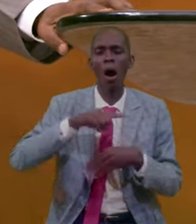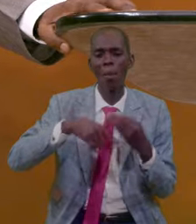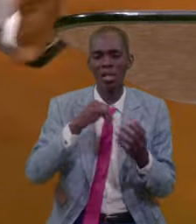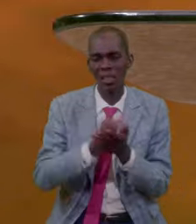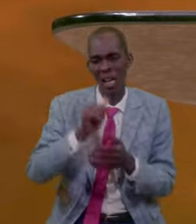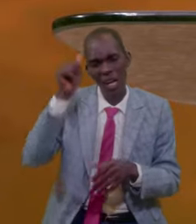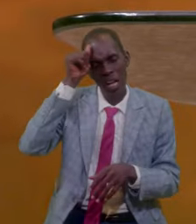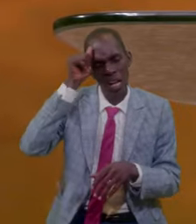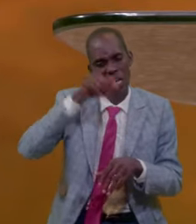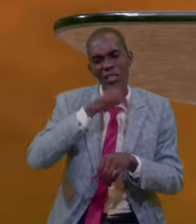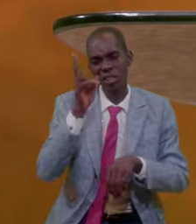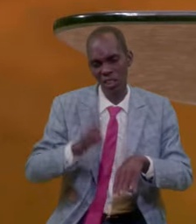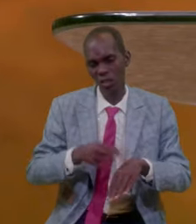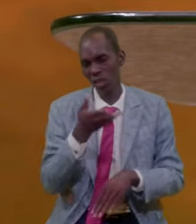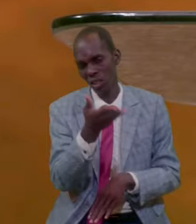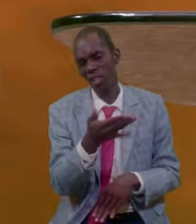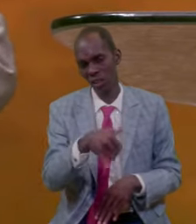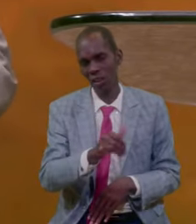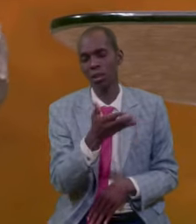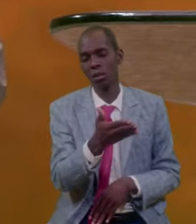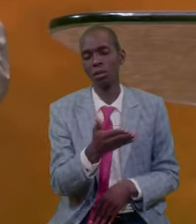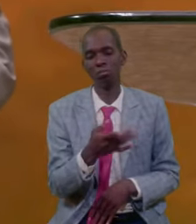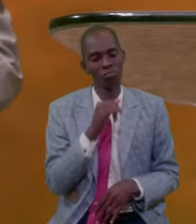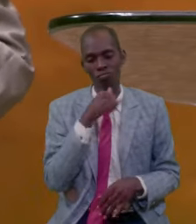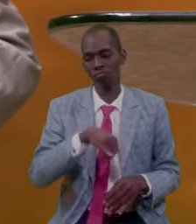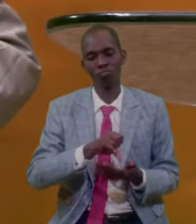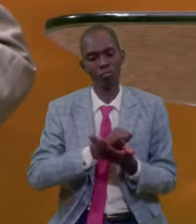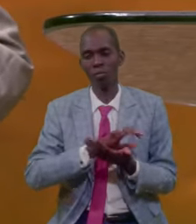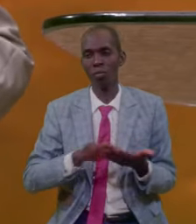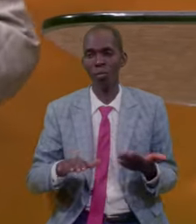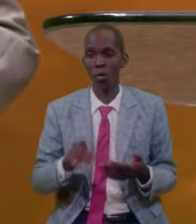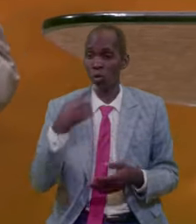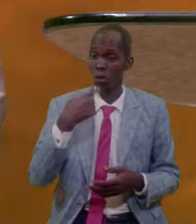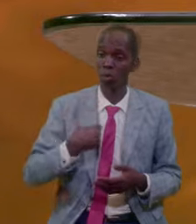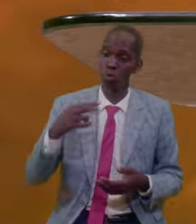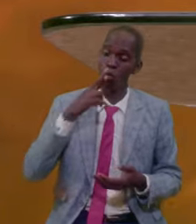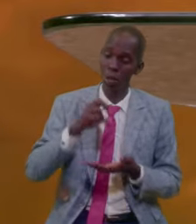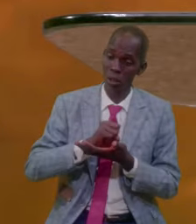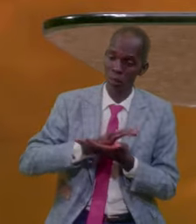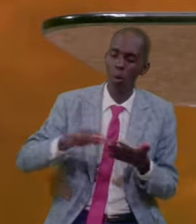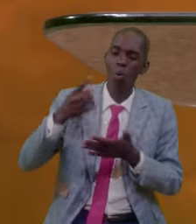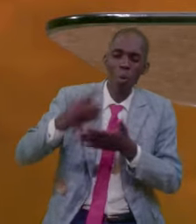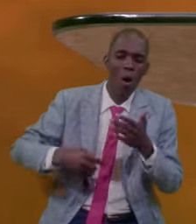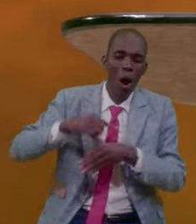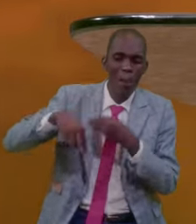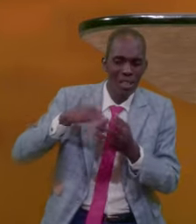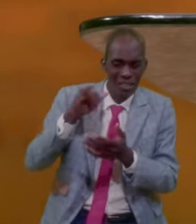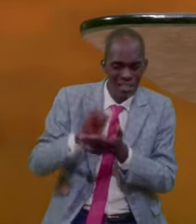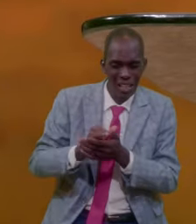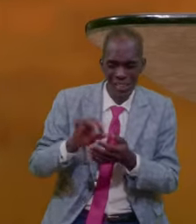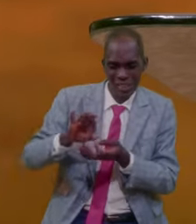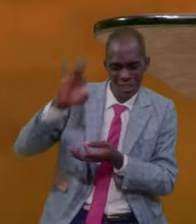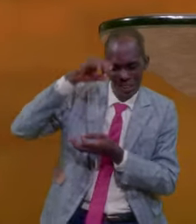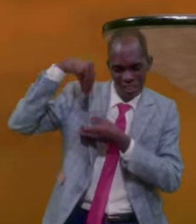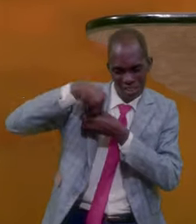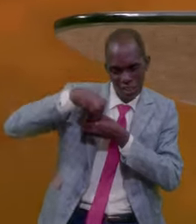crucified? Tell me you are sanctified. How about that man on the inside that's always